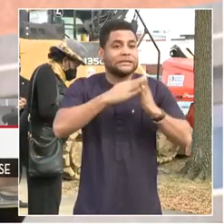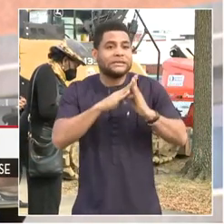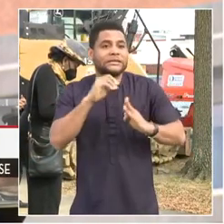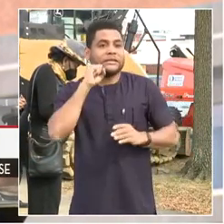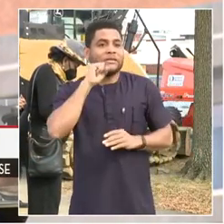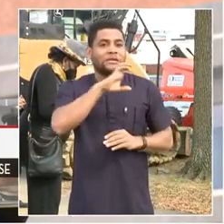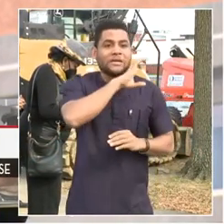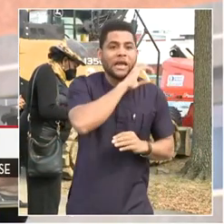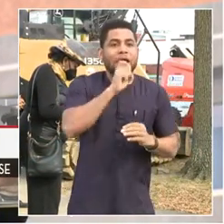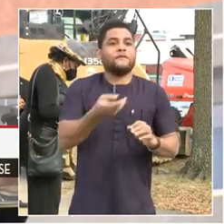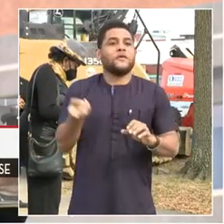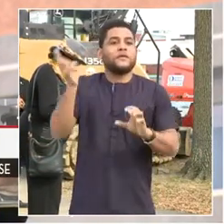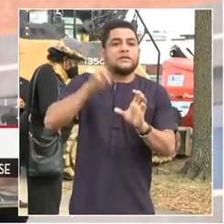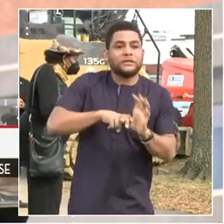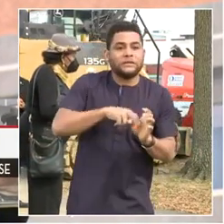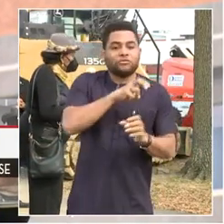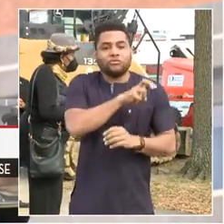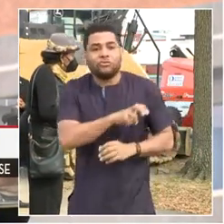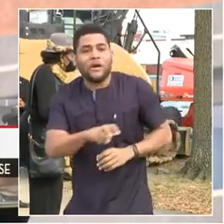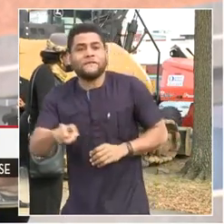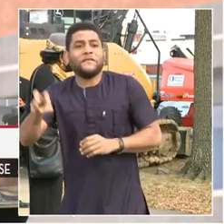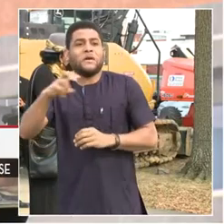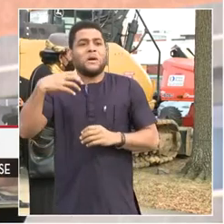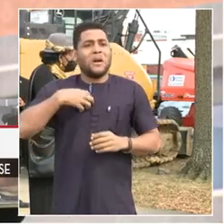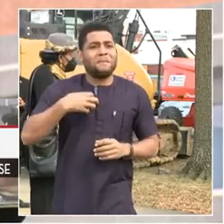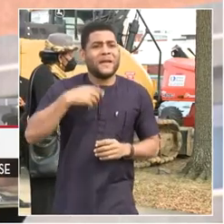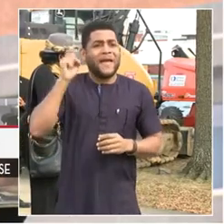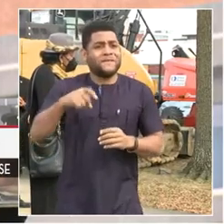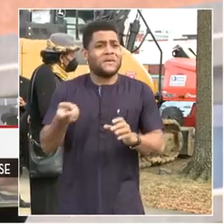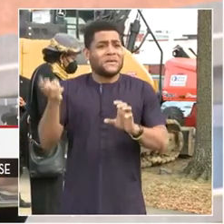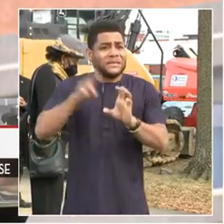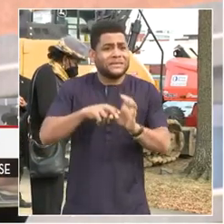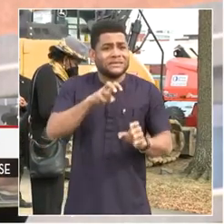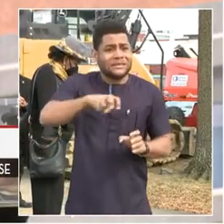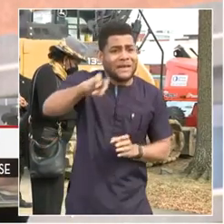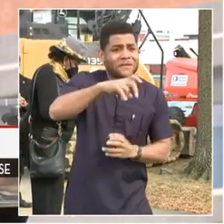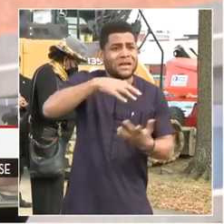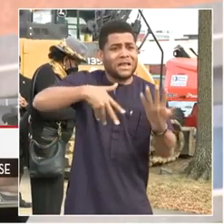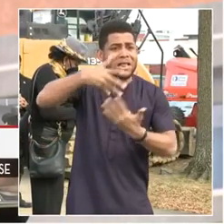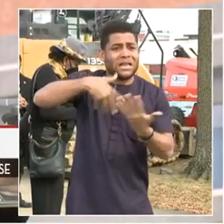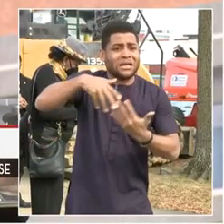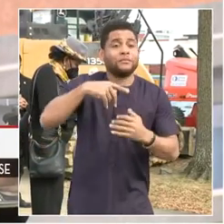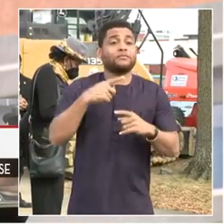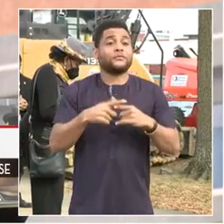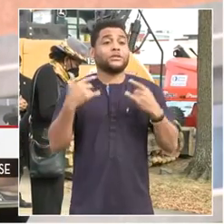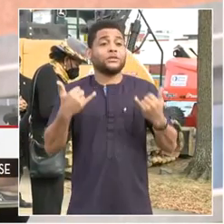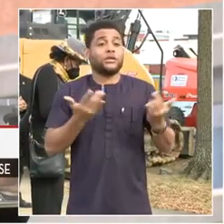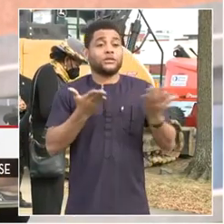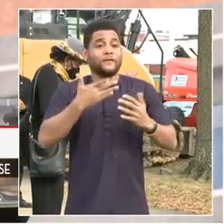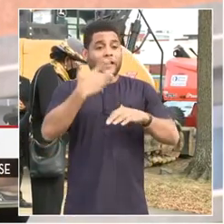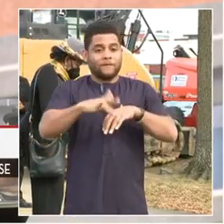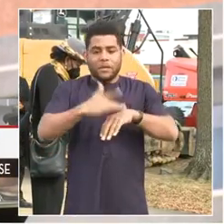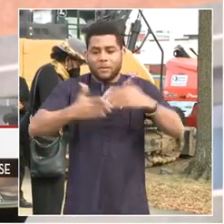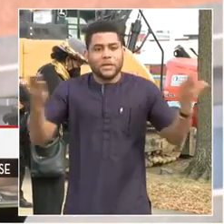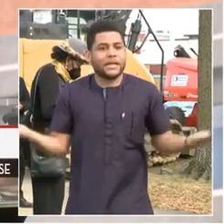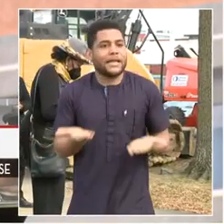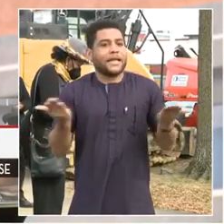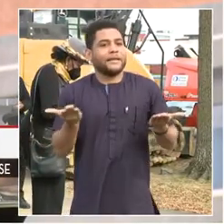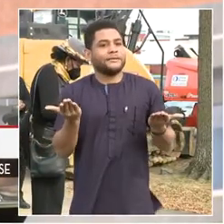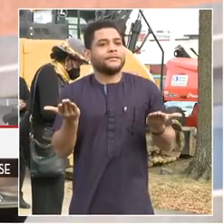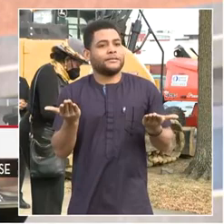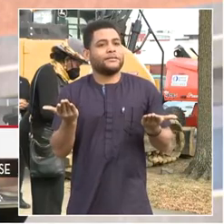they're traveling through the pandemic. We know we're going to have those services right here east of the Anacostia River for our residents. So I want to thank